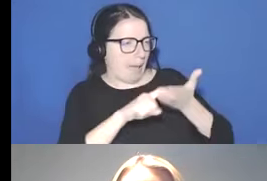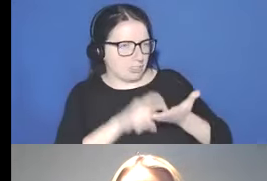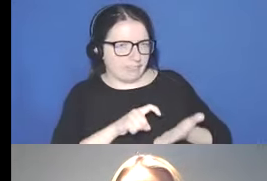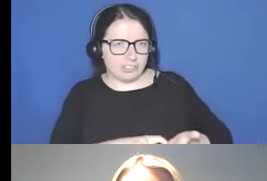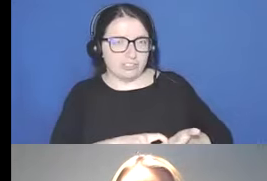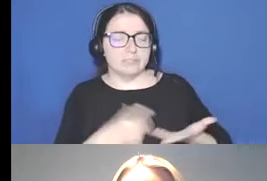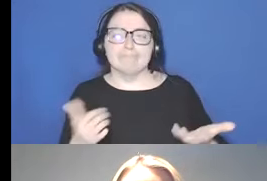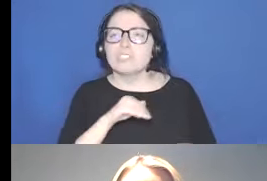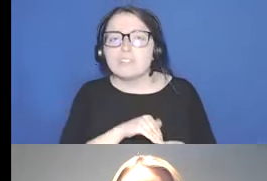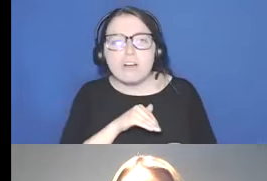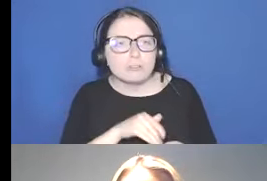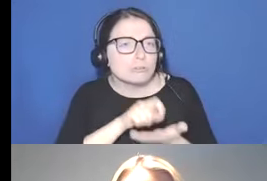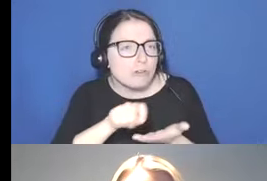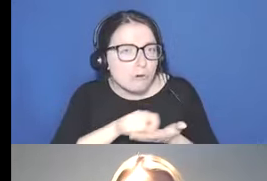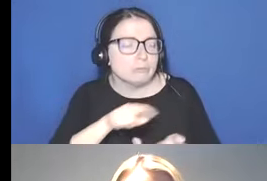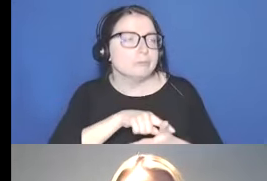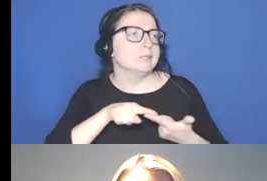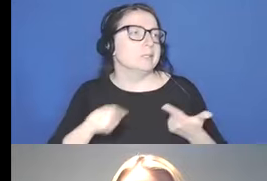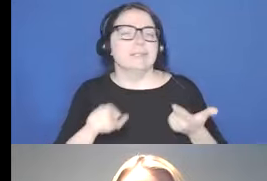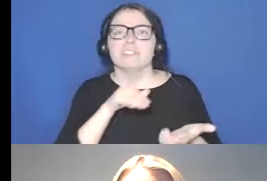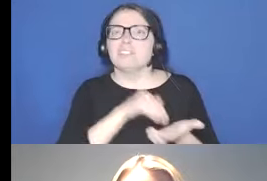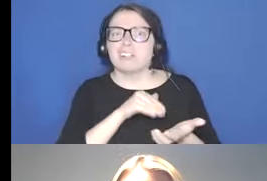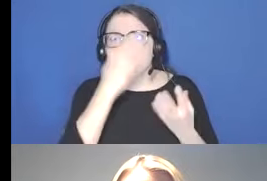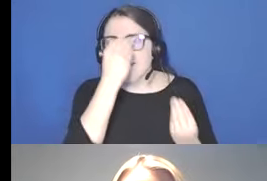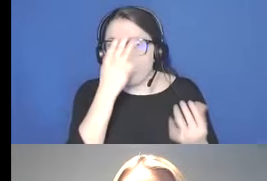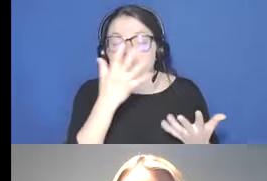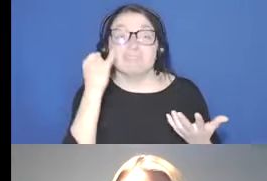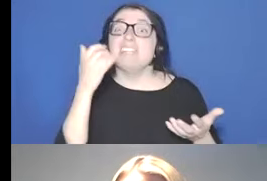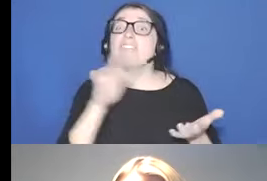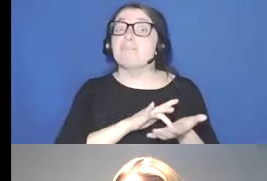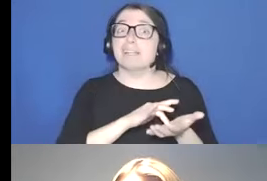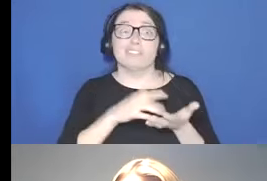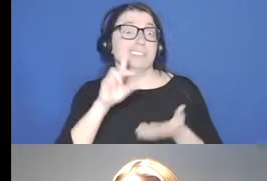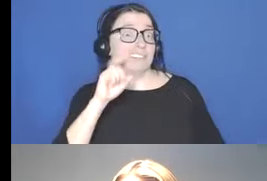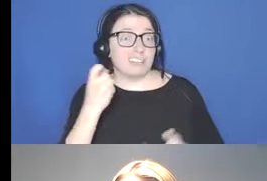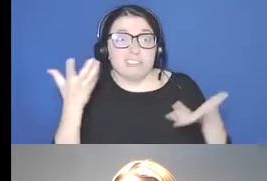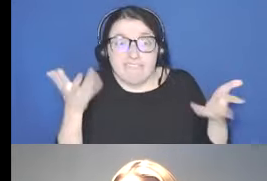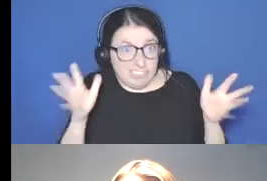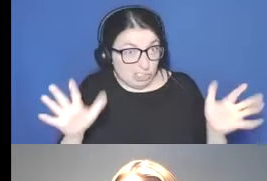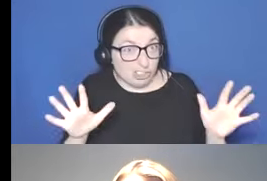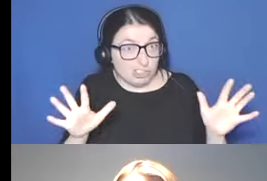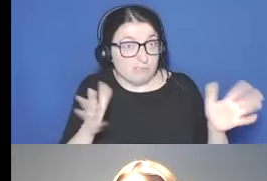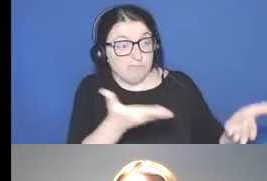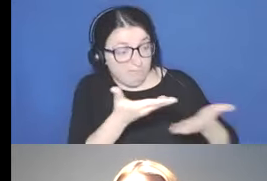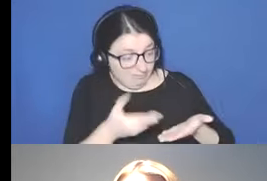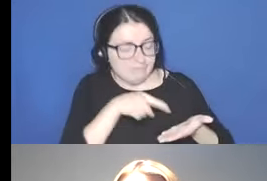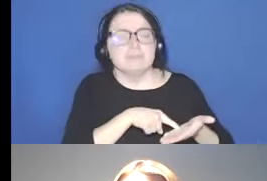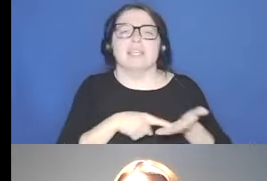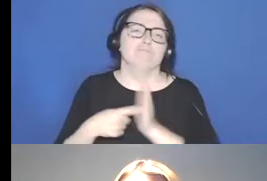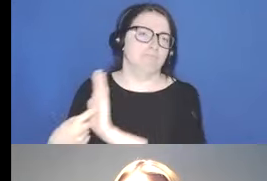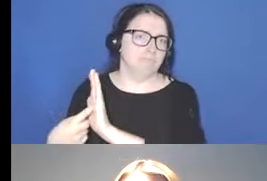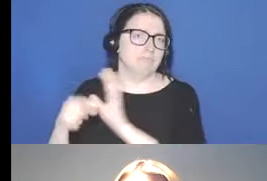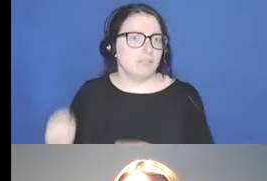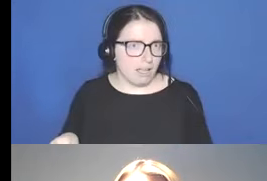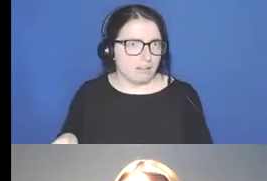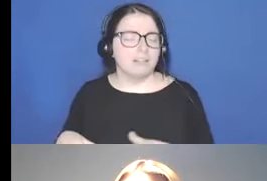doctor's notes, stuff from the doctor. If they've already gotten the medical diagnosis, the one thing that I do is if the doctor's